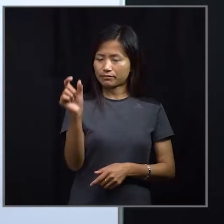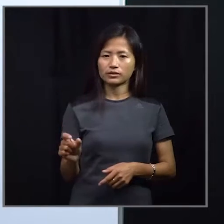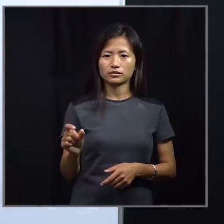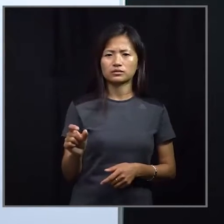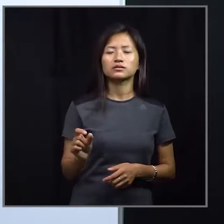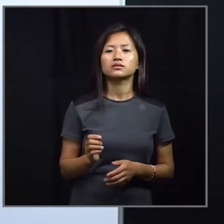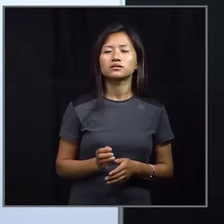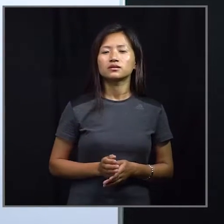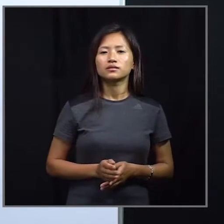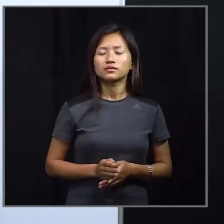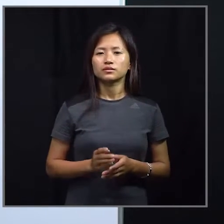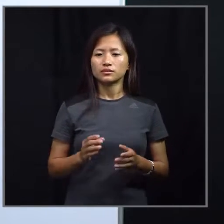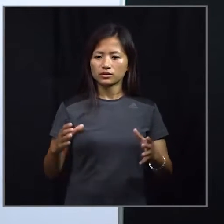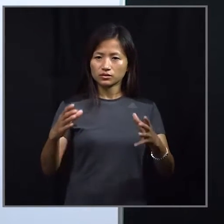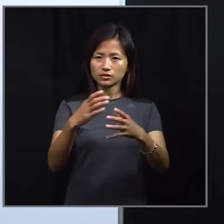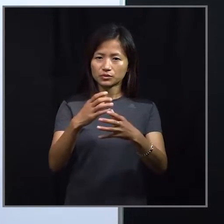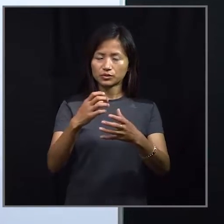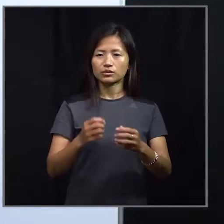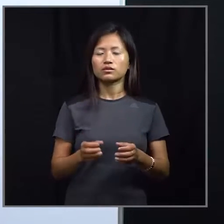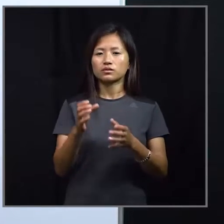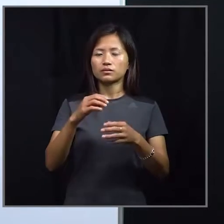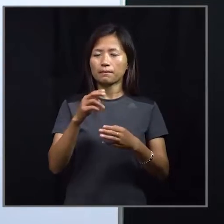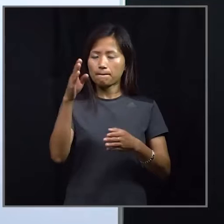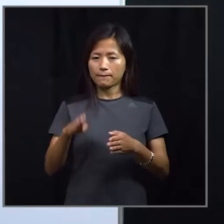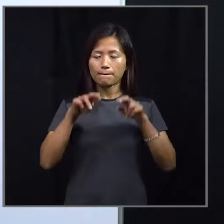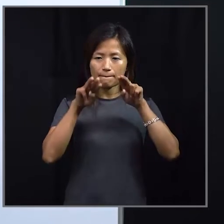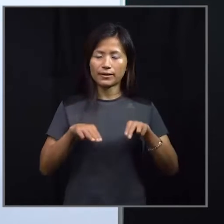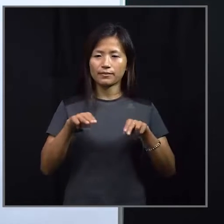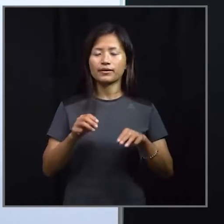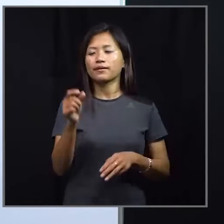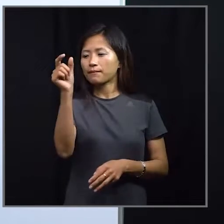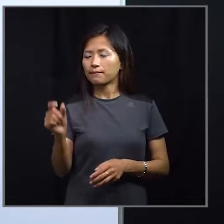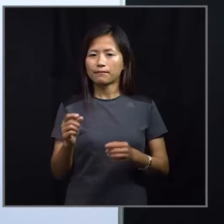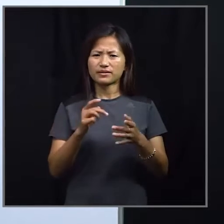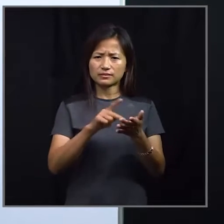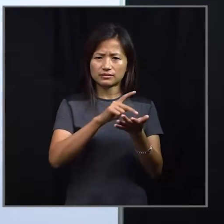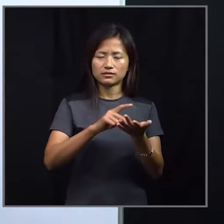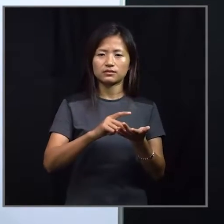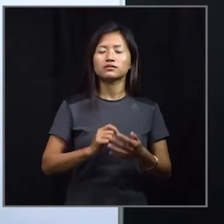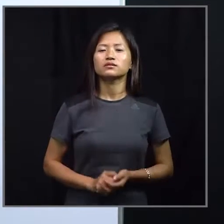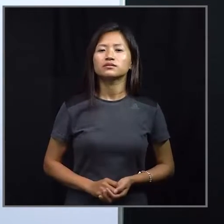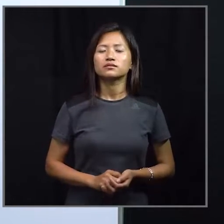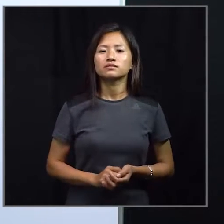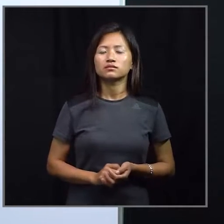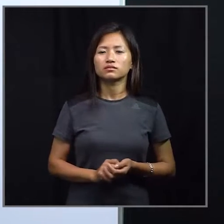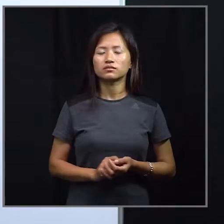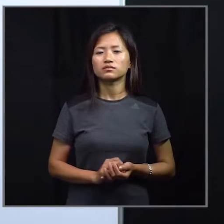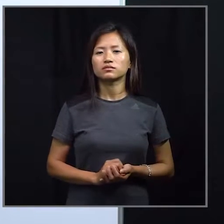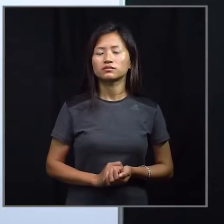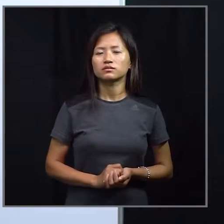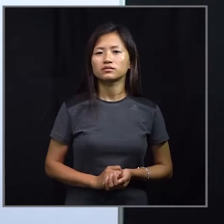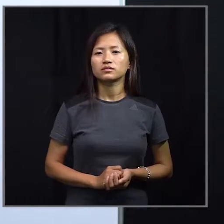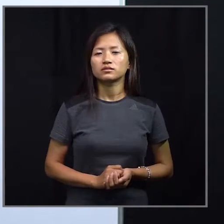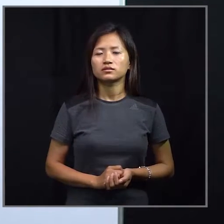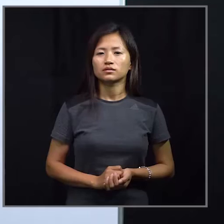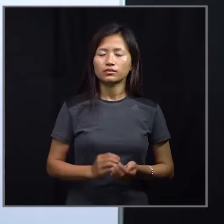a particular consumer, or maybe a particular firm. Are you all getting the point or not? In microeconomics,